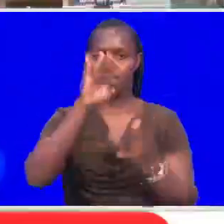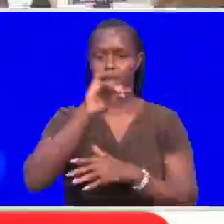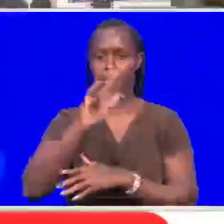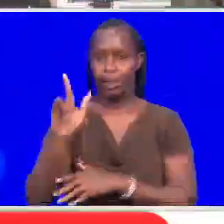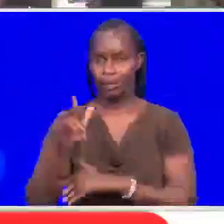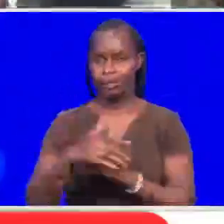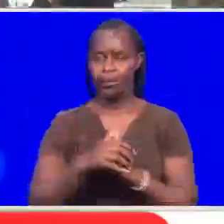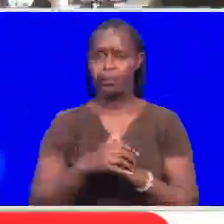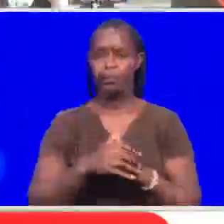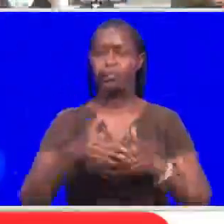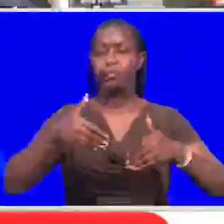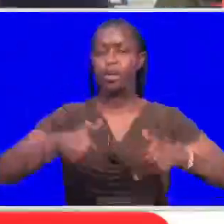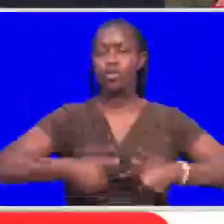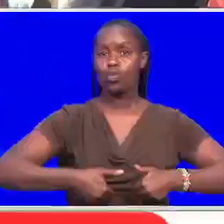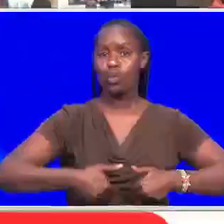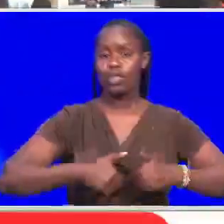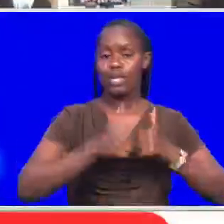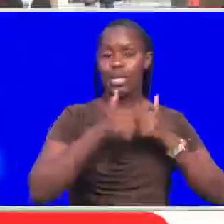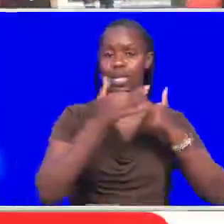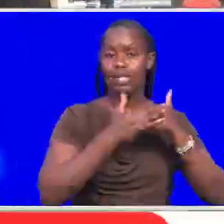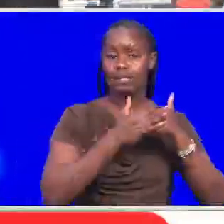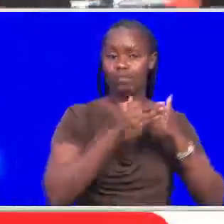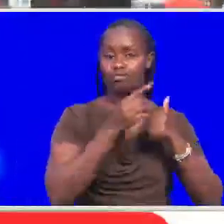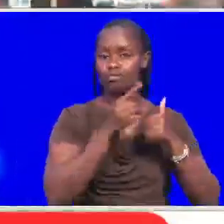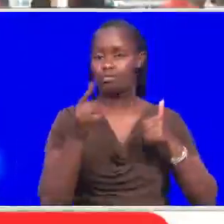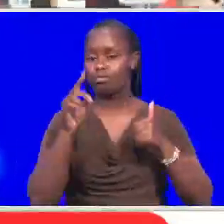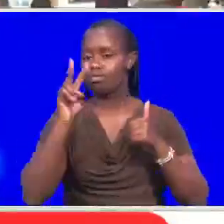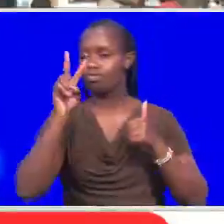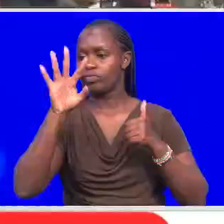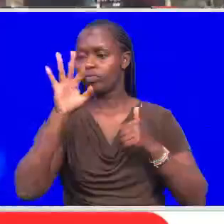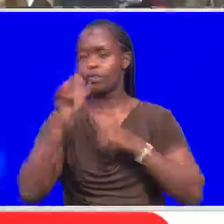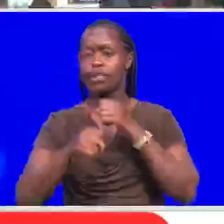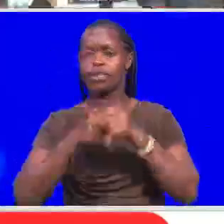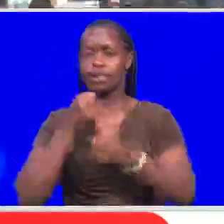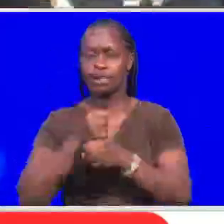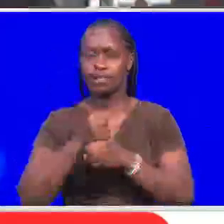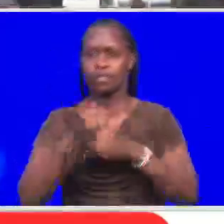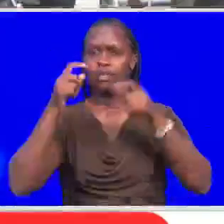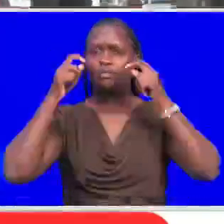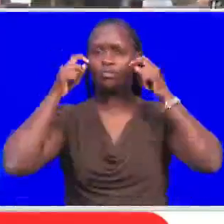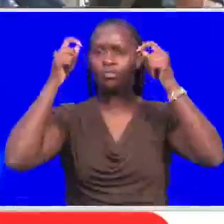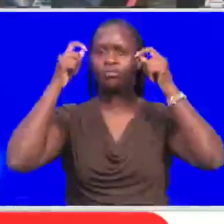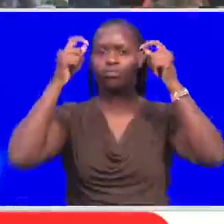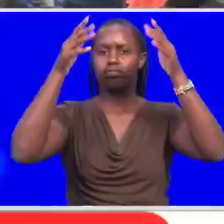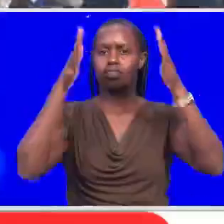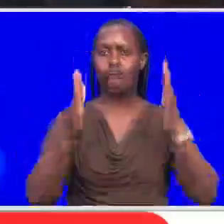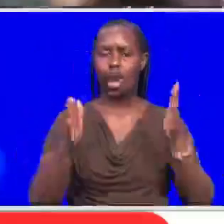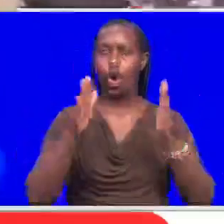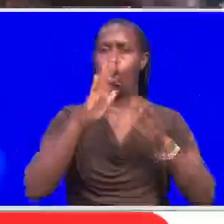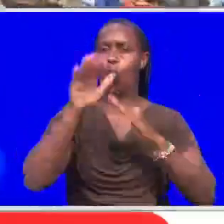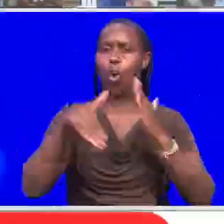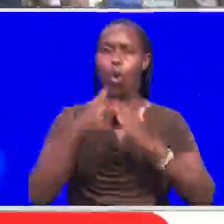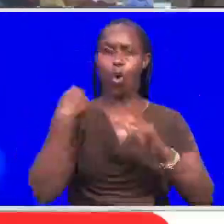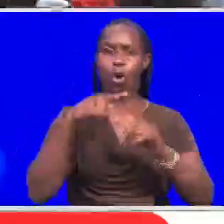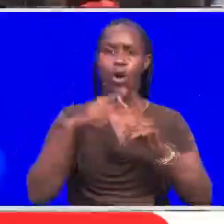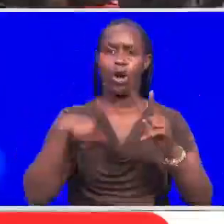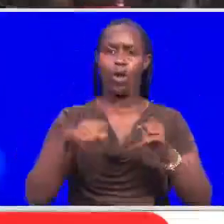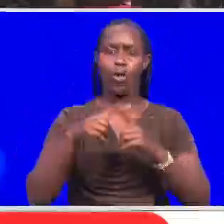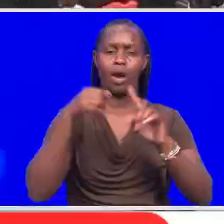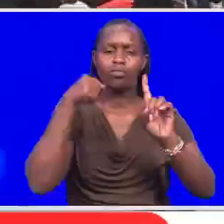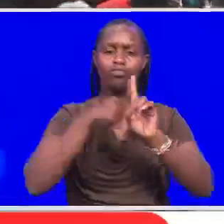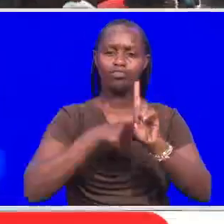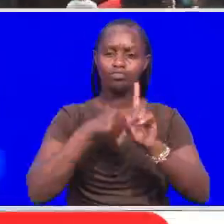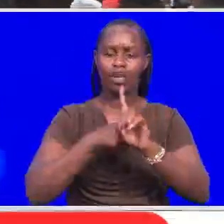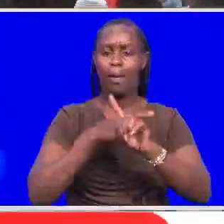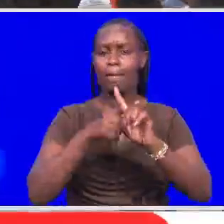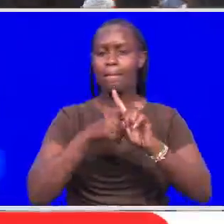Predominantly aged between 18 and 25 years, these demonstrators pressed on, undeterred by police efforts. I don't